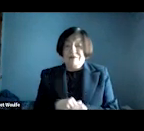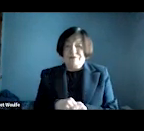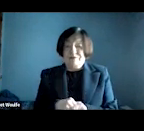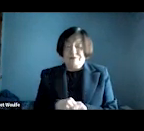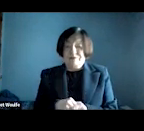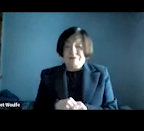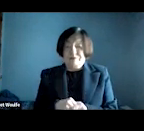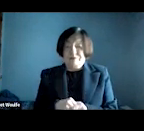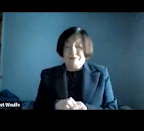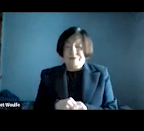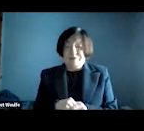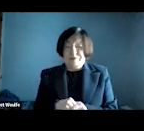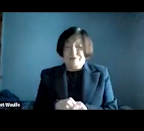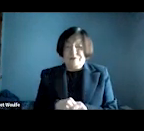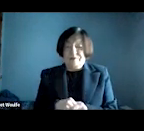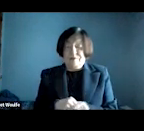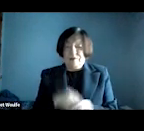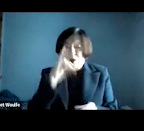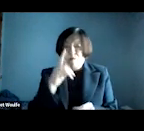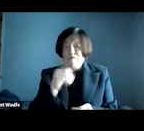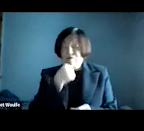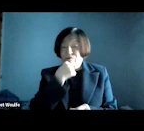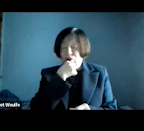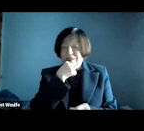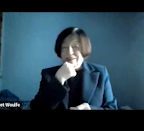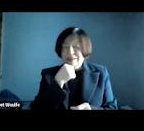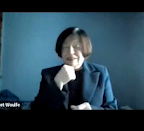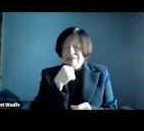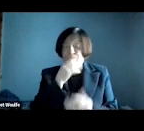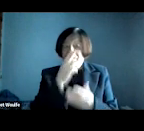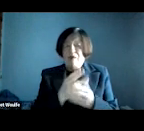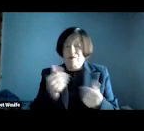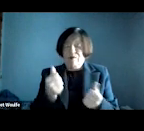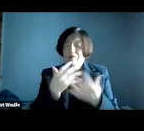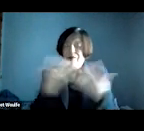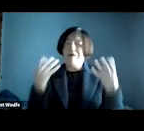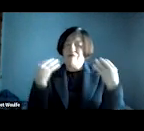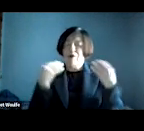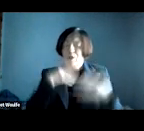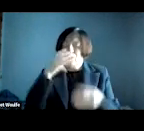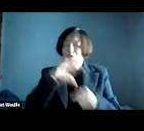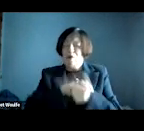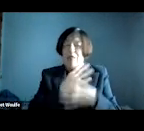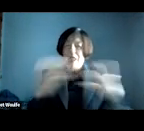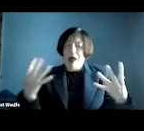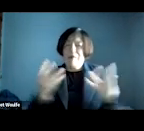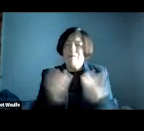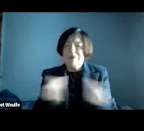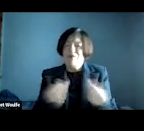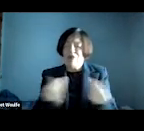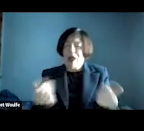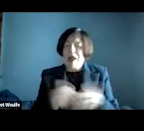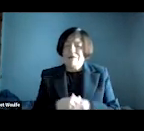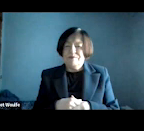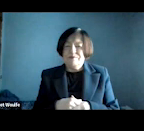I hope the first session was informative. I know we covered a fair bit of material.